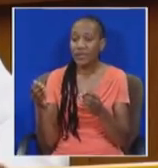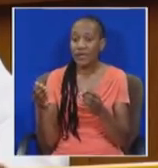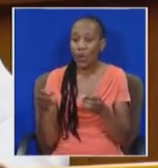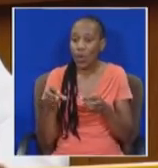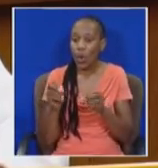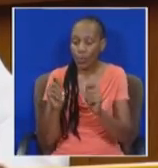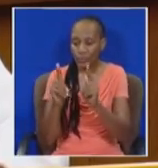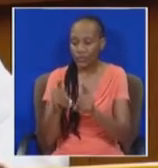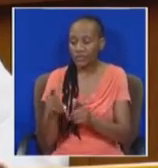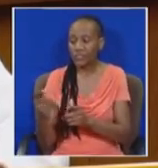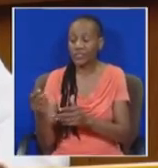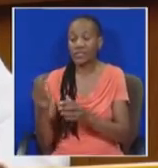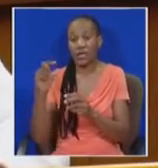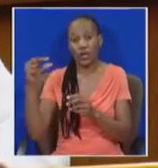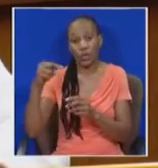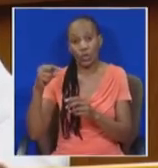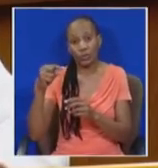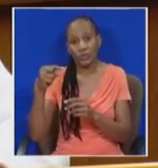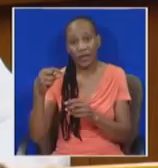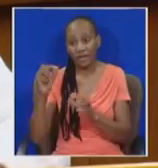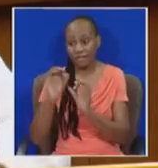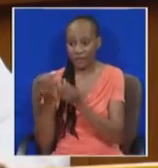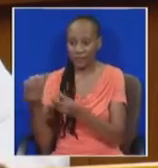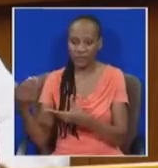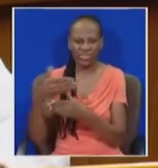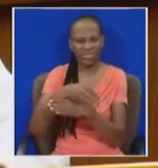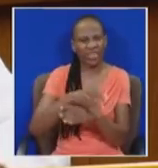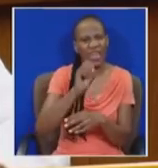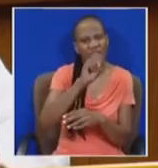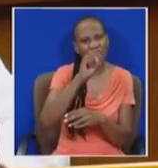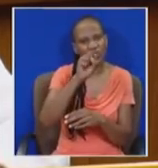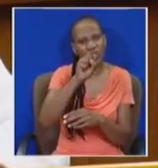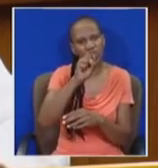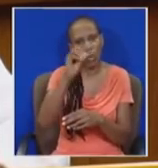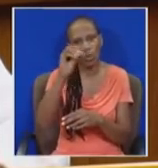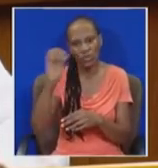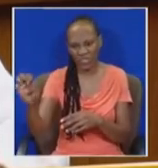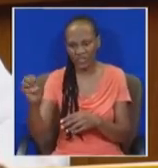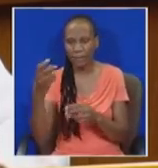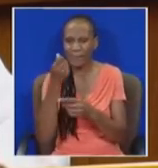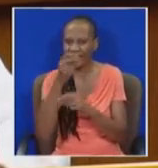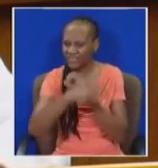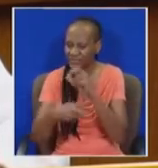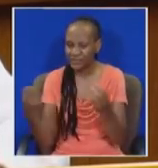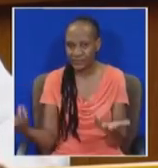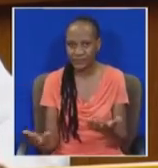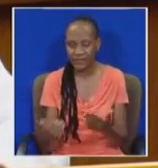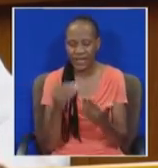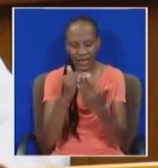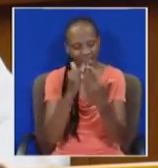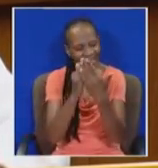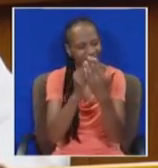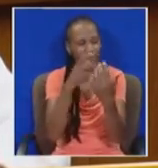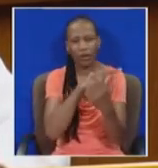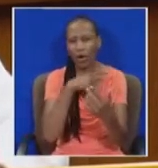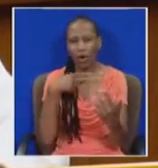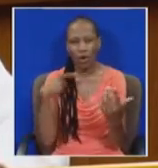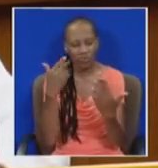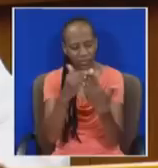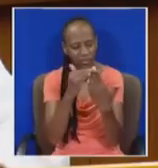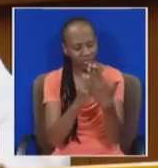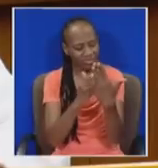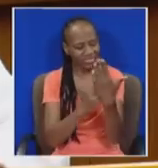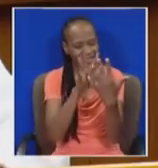steal millions from state-owned entities. This is just a list of a few. The list